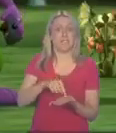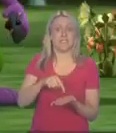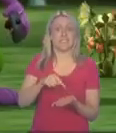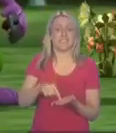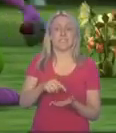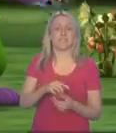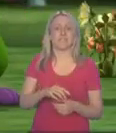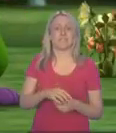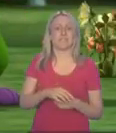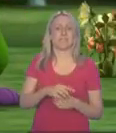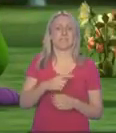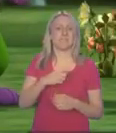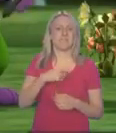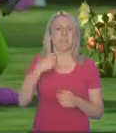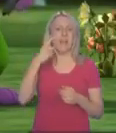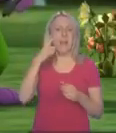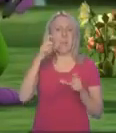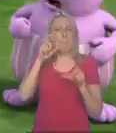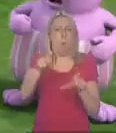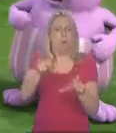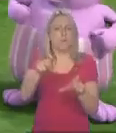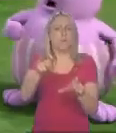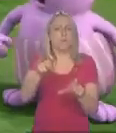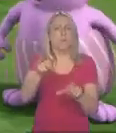And I could even pause Yam Yam.